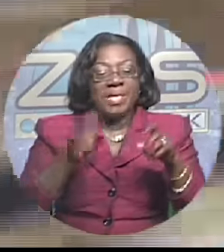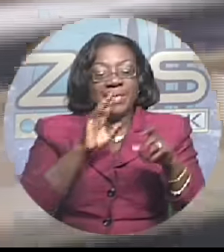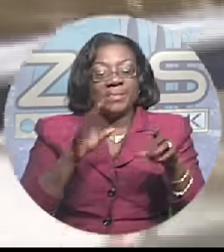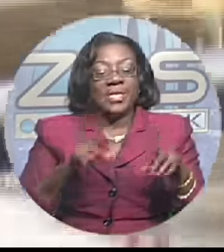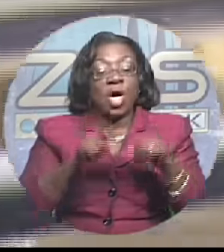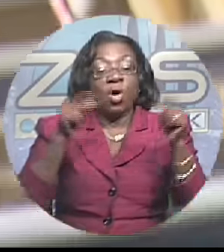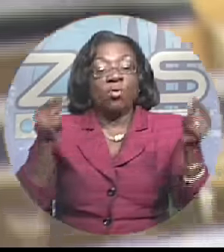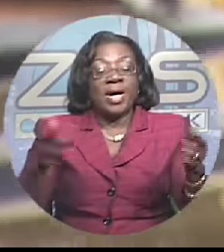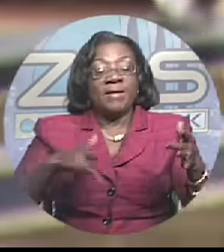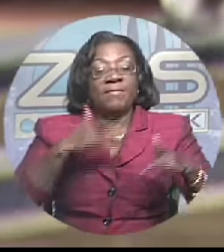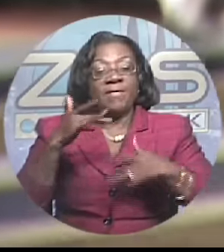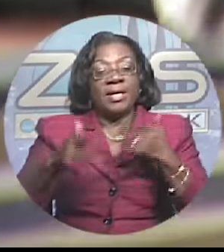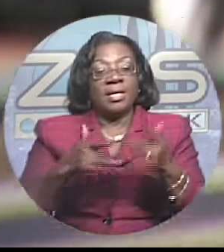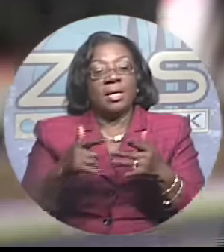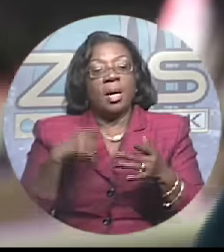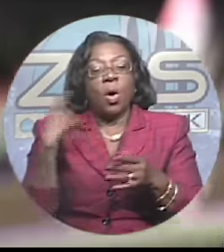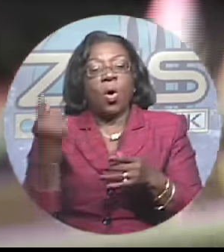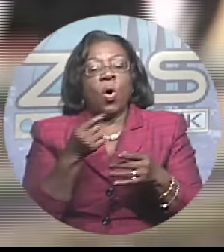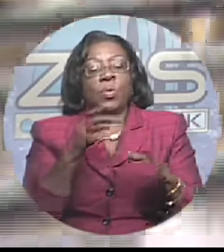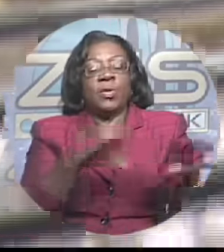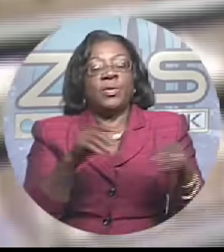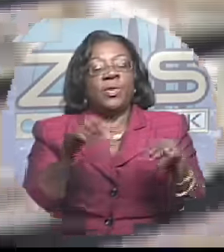when you get to compete with others.